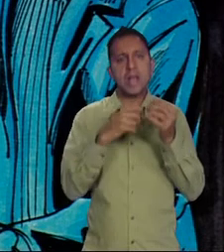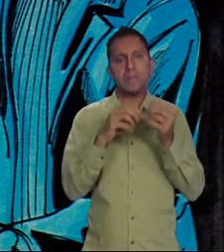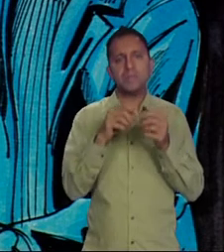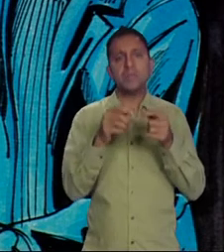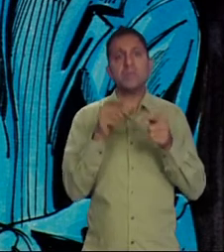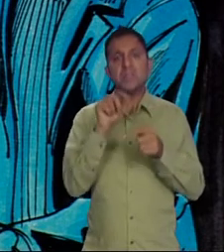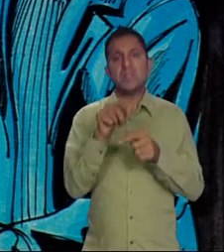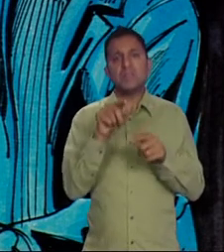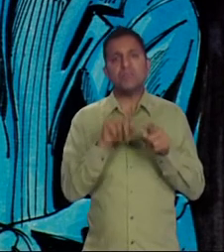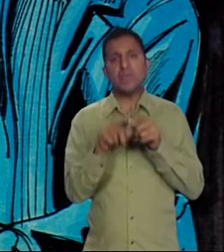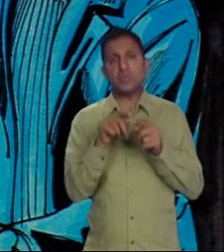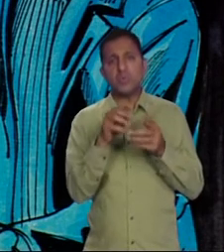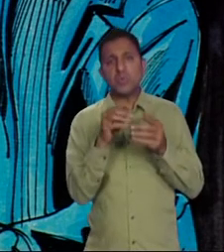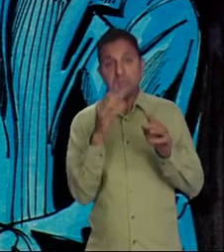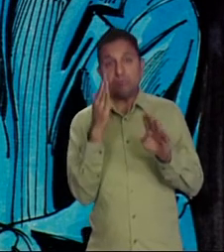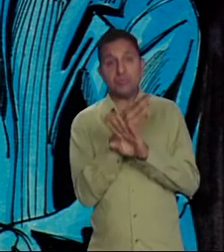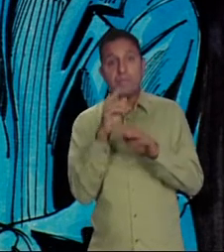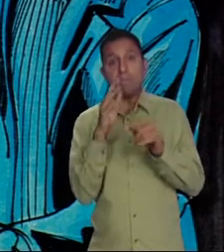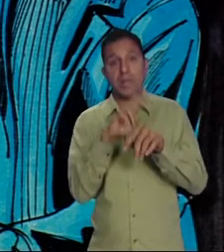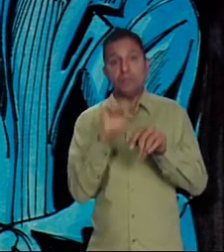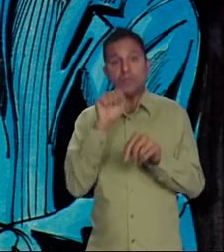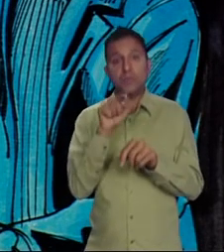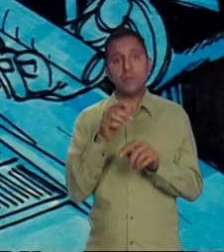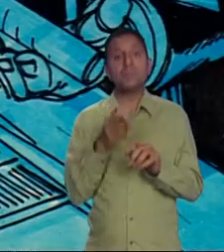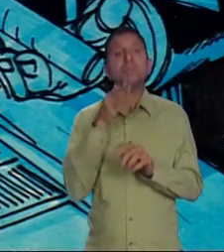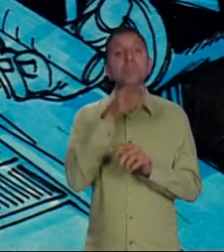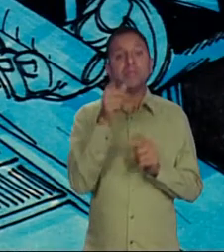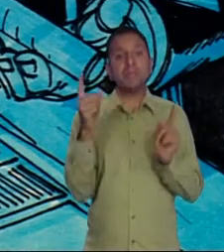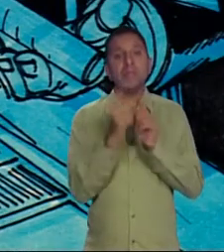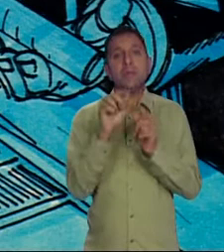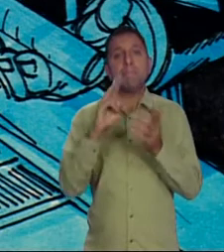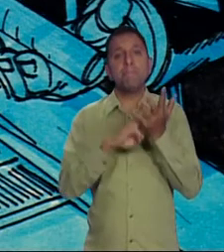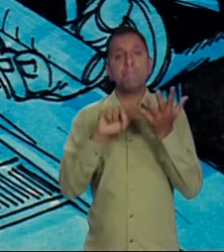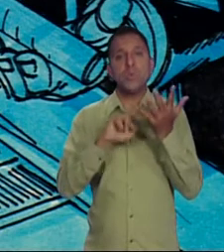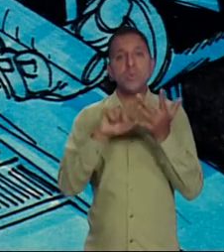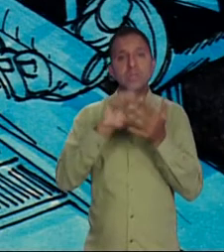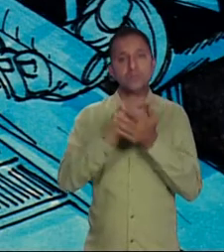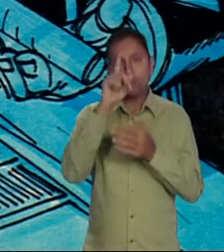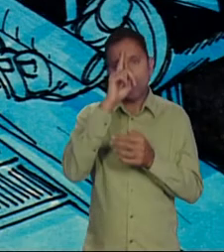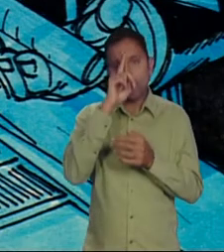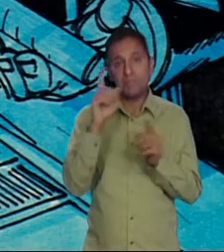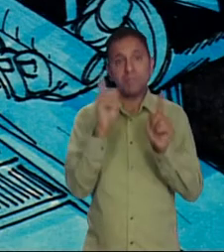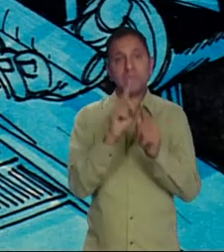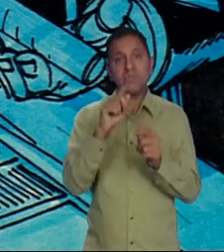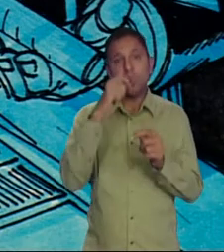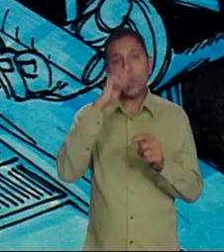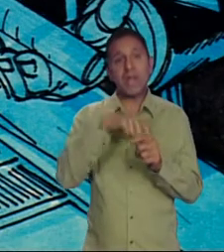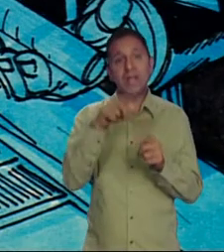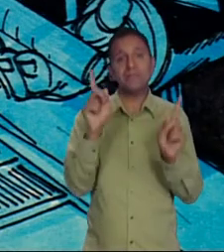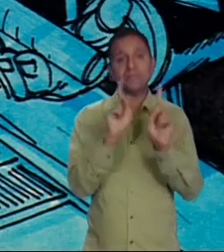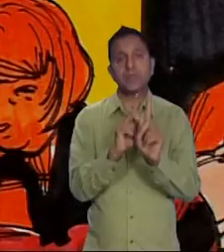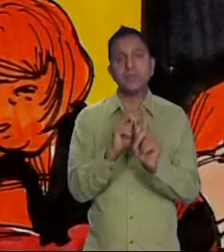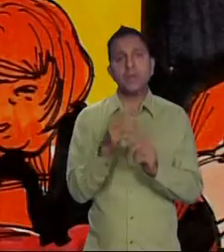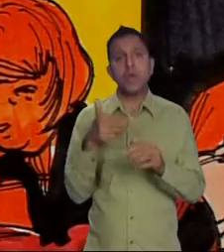Stashinsky tracked Rebet down to Munich, a known rendezvous point for Ukrainian exiles. Concealing the gun inside a folded newspaper, he waited for his